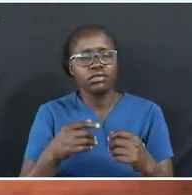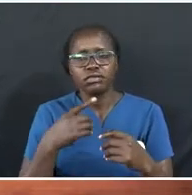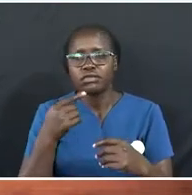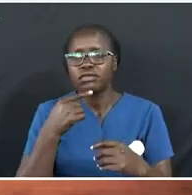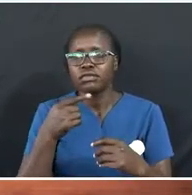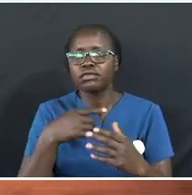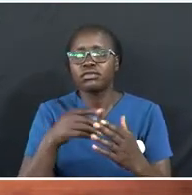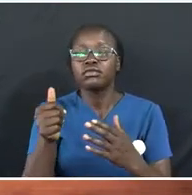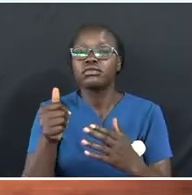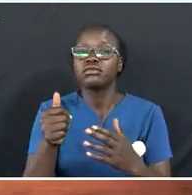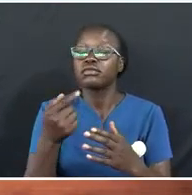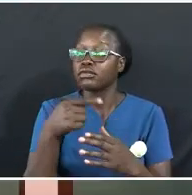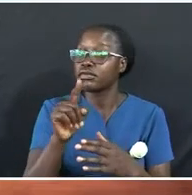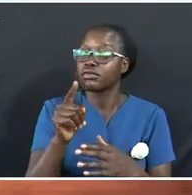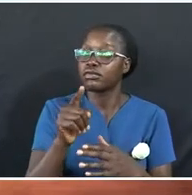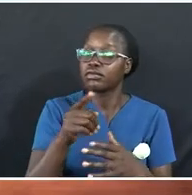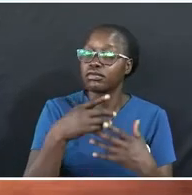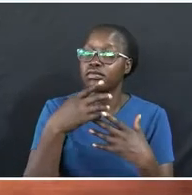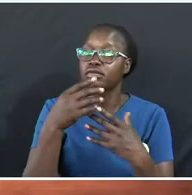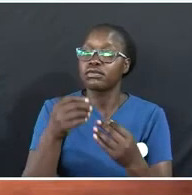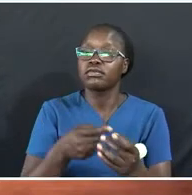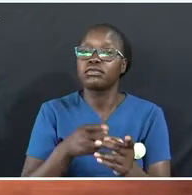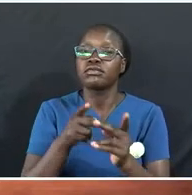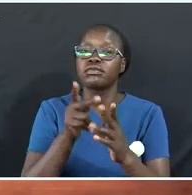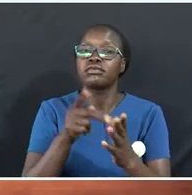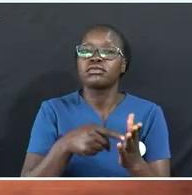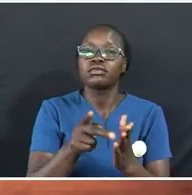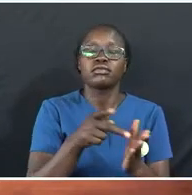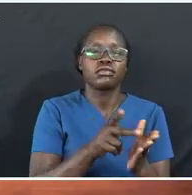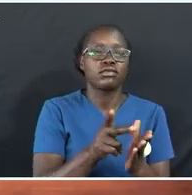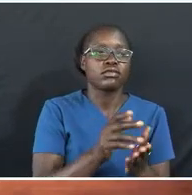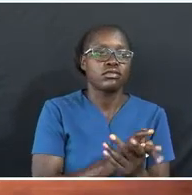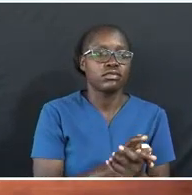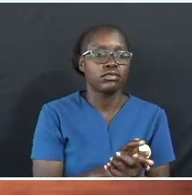whatever is right, I'll give you.